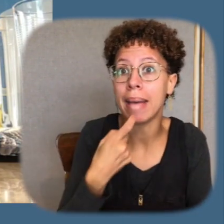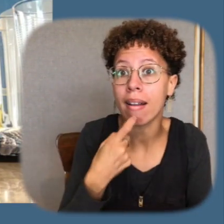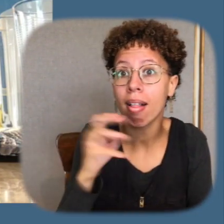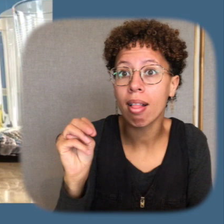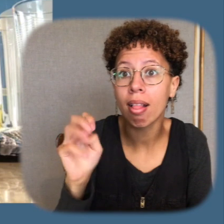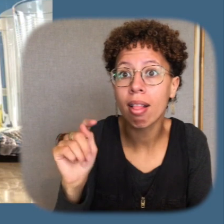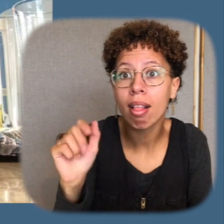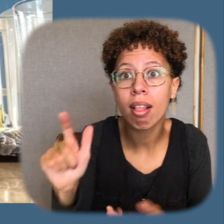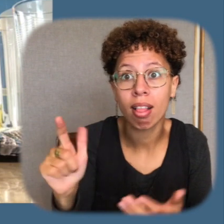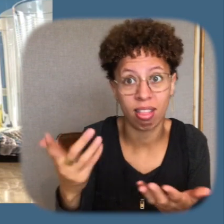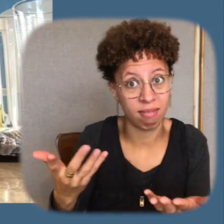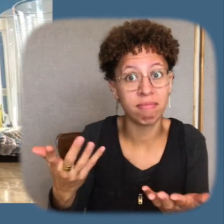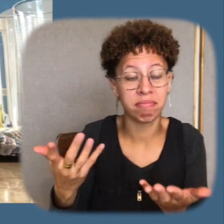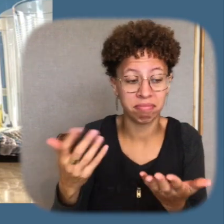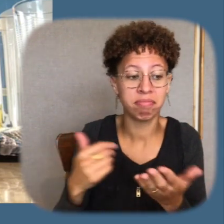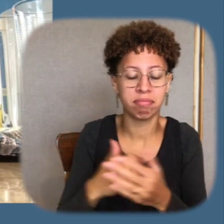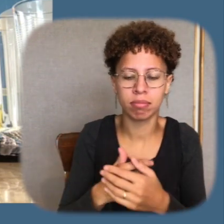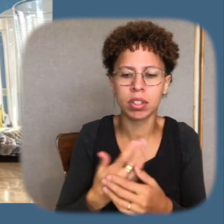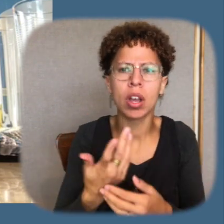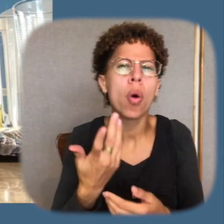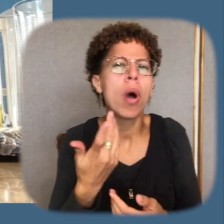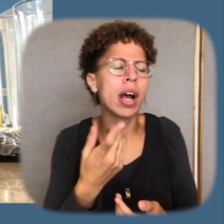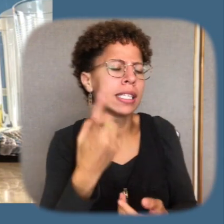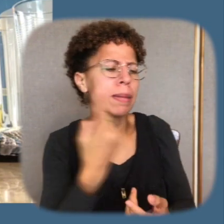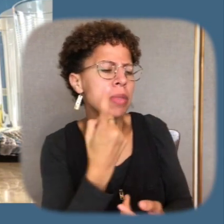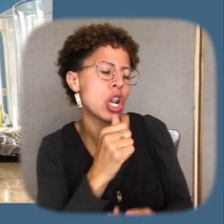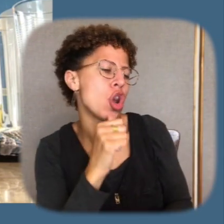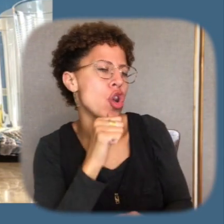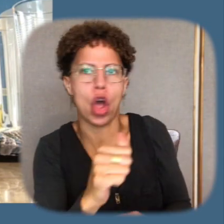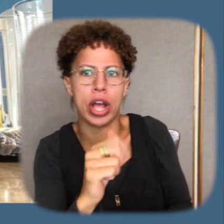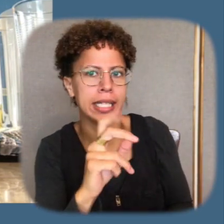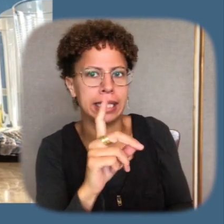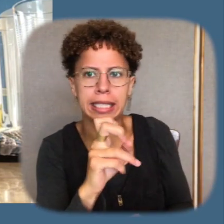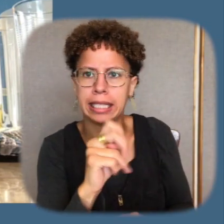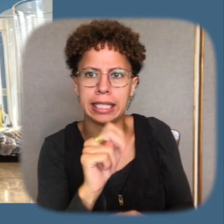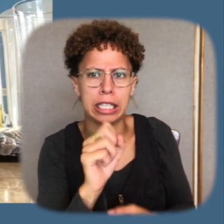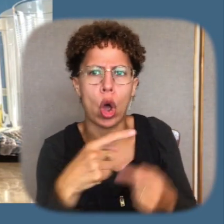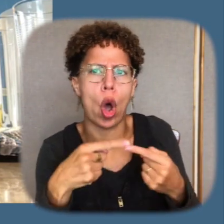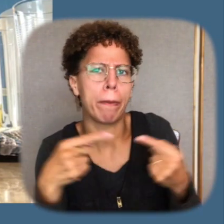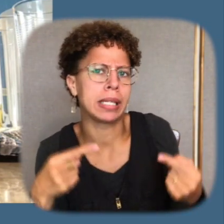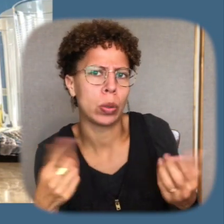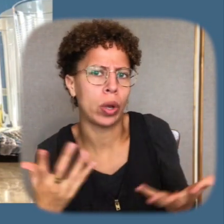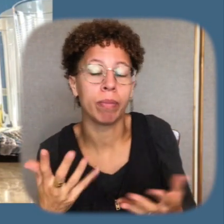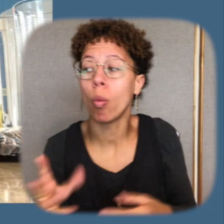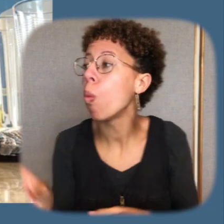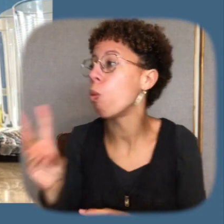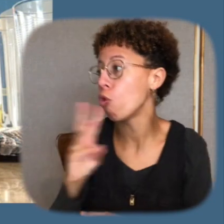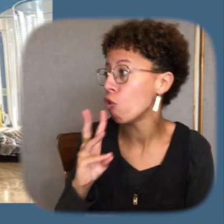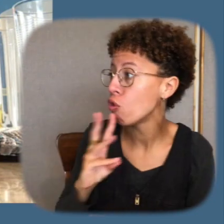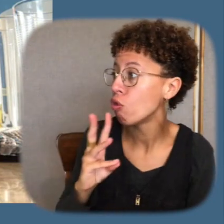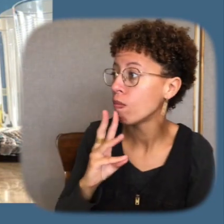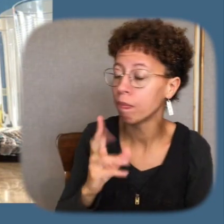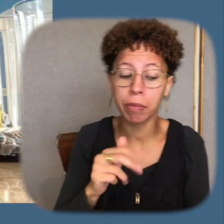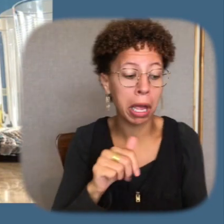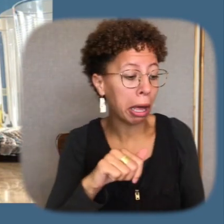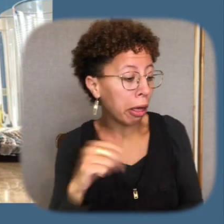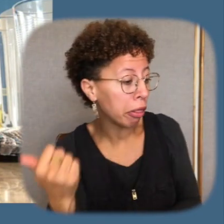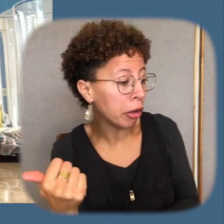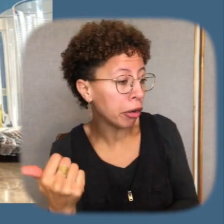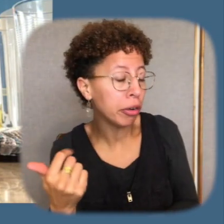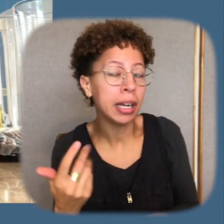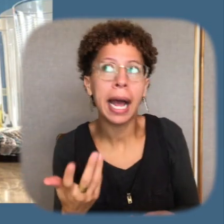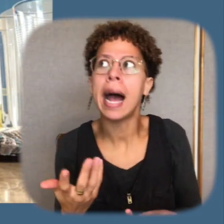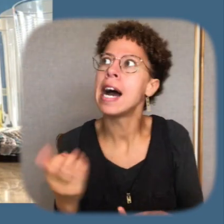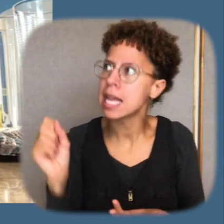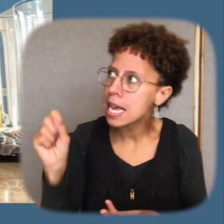any liquids that would not be dense? Water. Yeah. Anything else? Yeah. What?